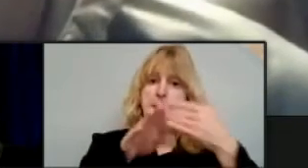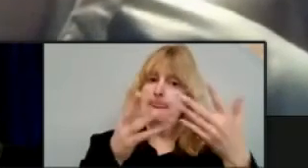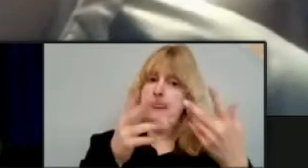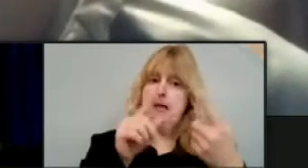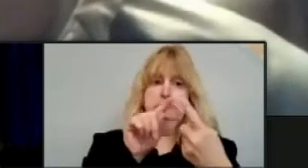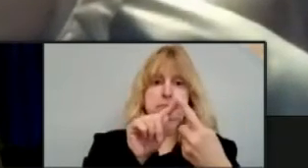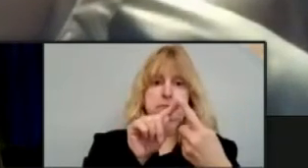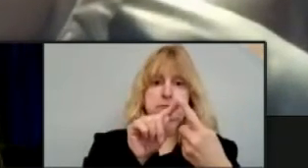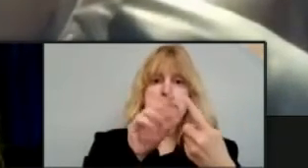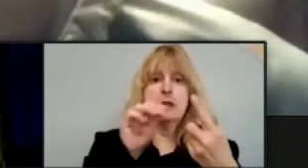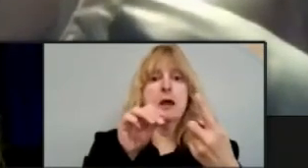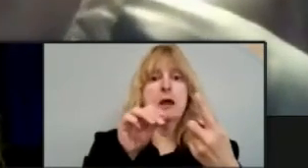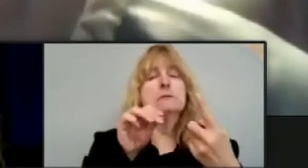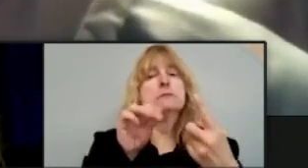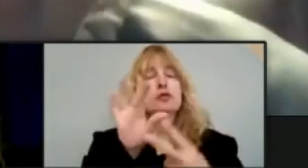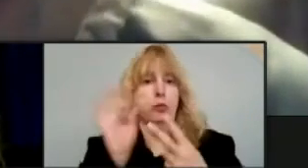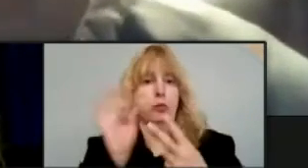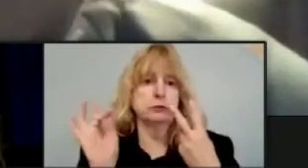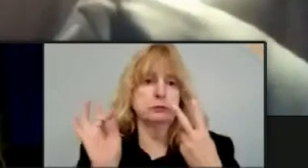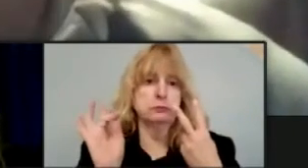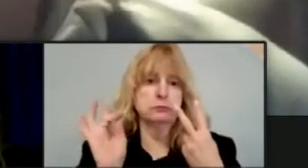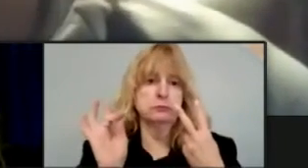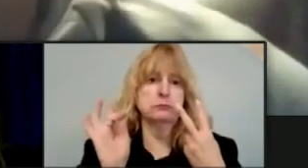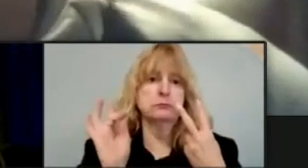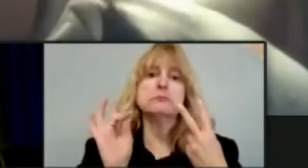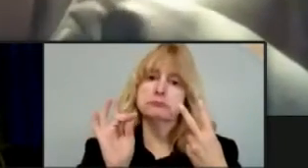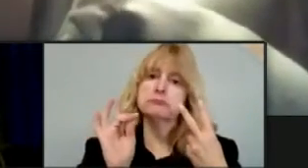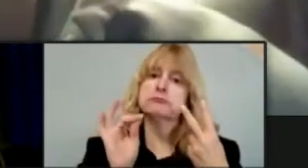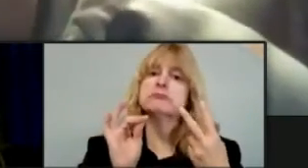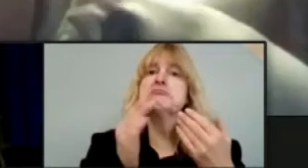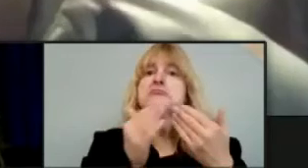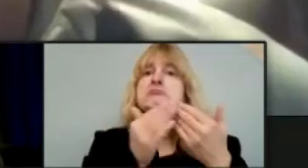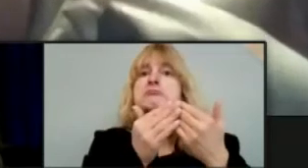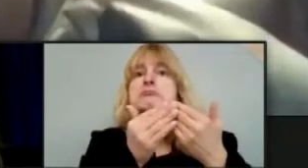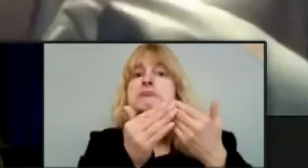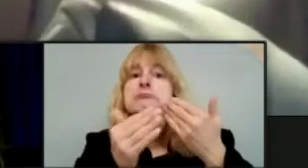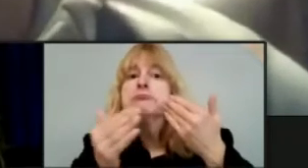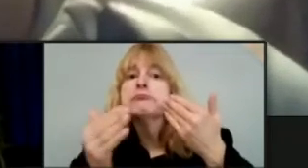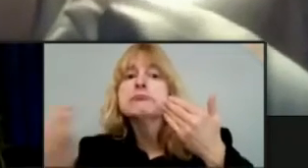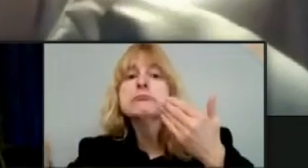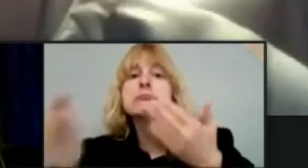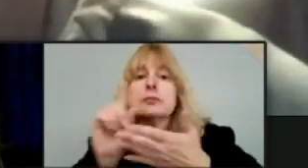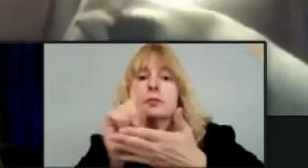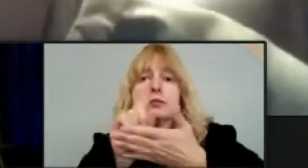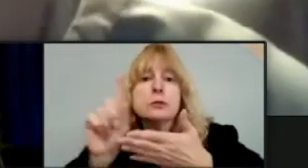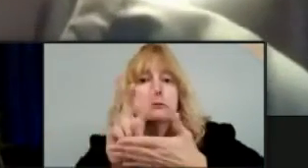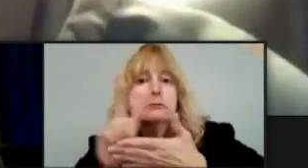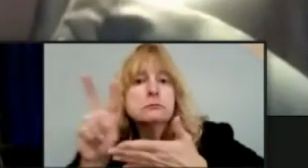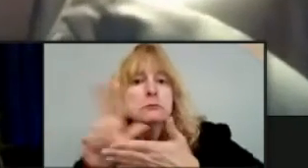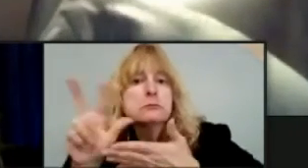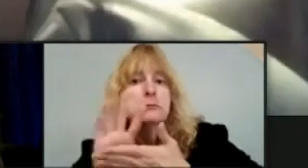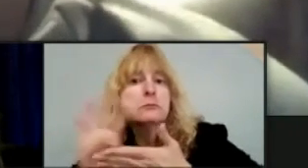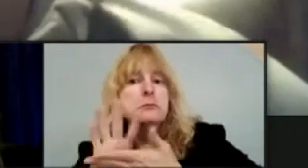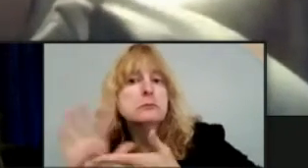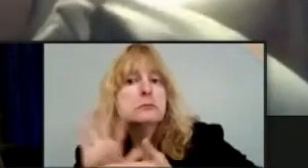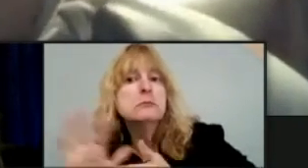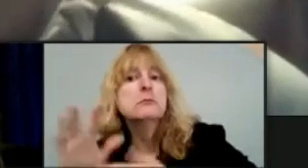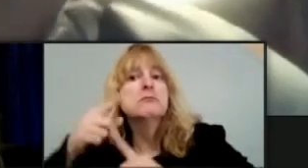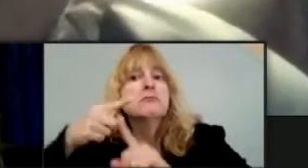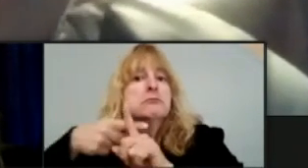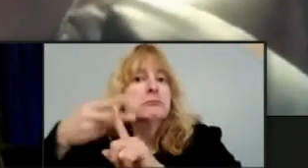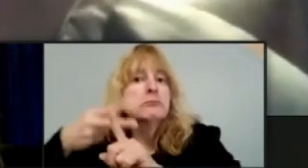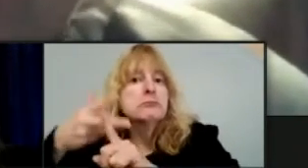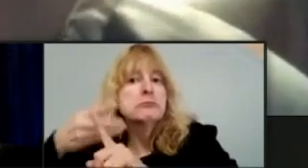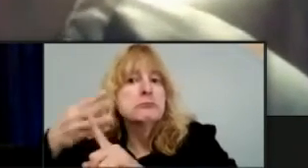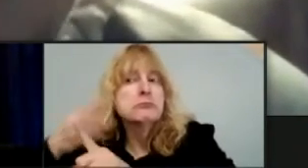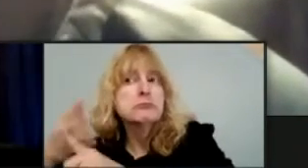requiring it. I think over the next couple of weeks, months, as the rollout occurs, when we see